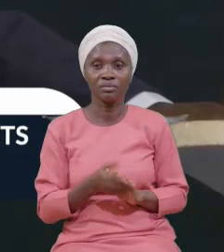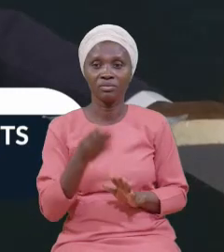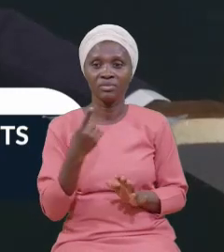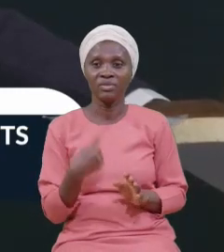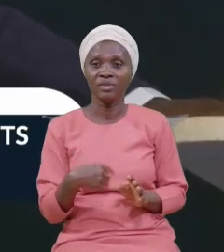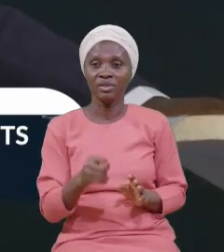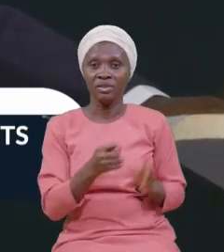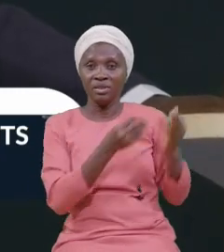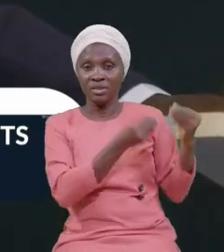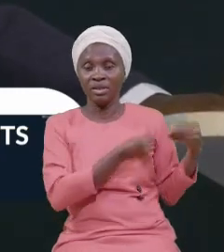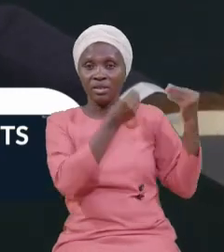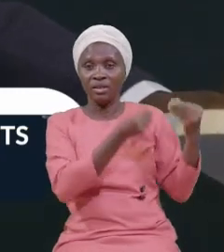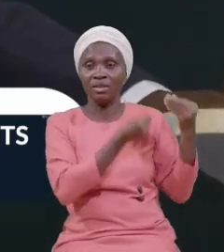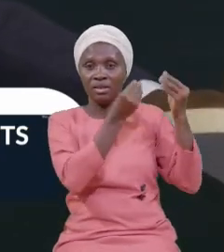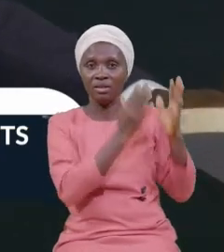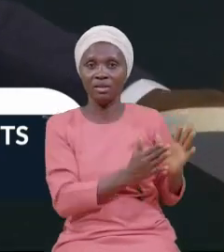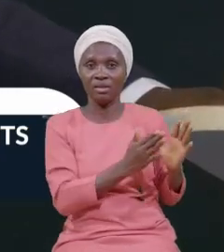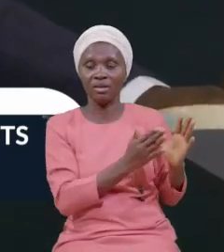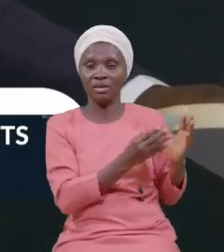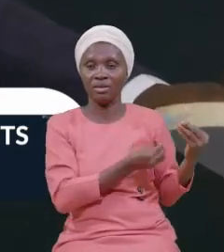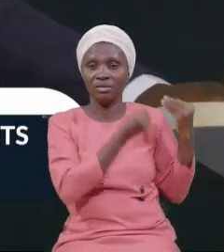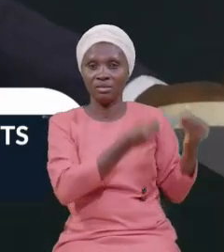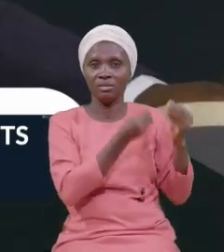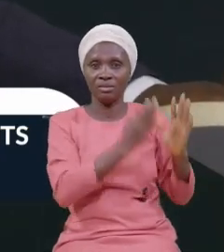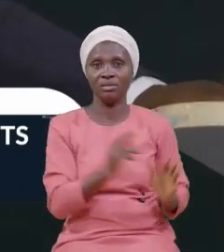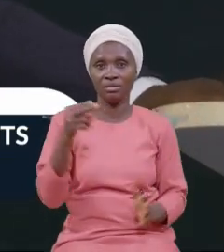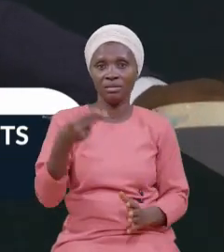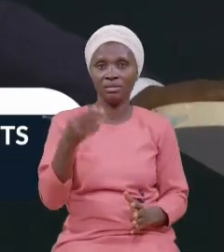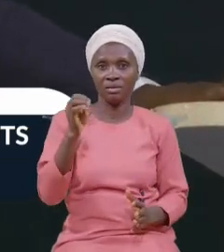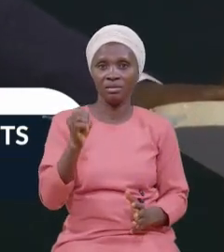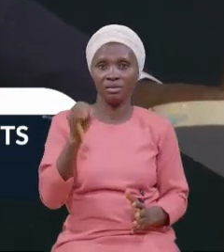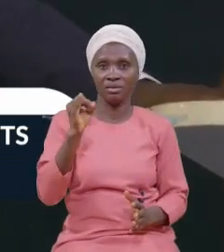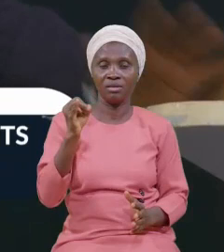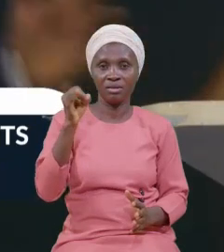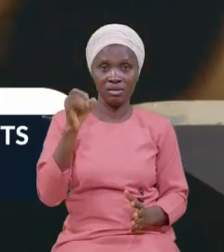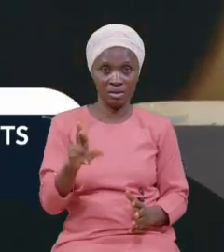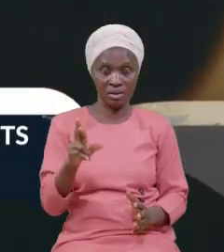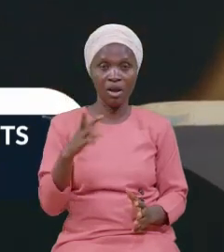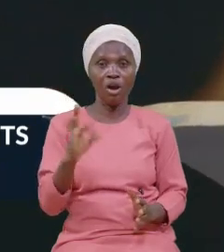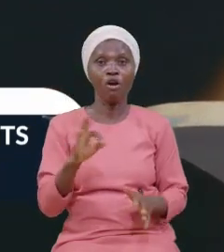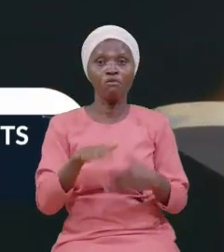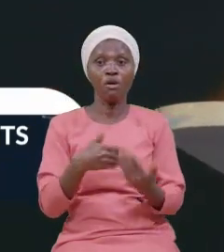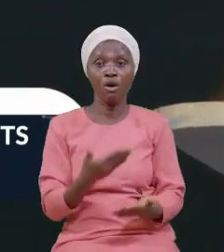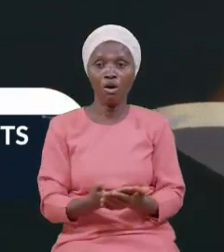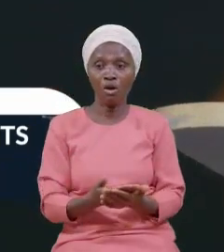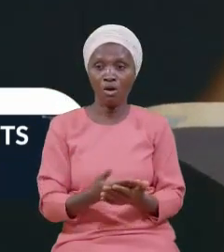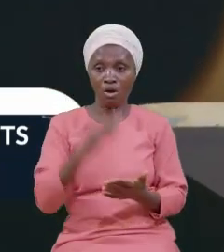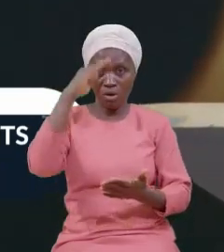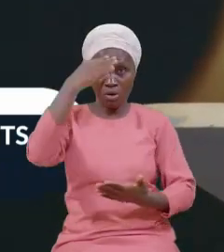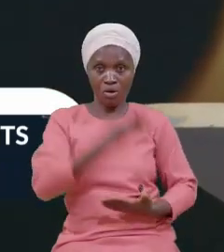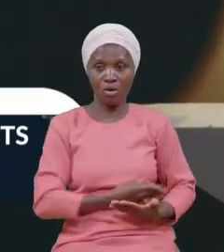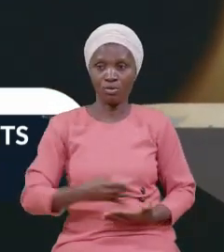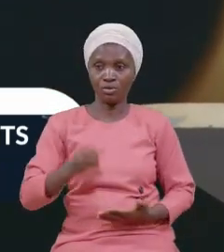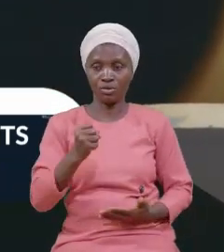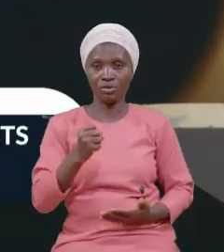heir of all, for all sons and servants. He has inherited everything and